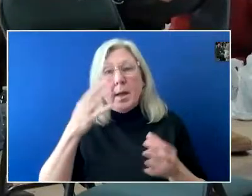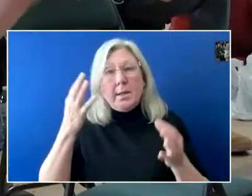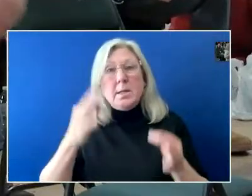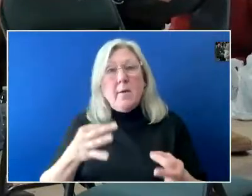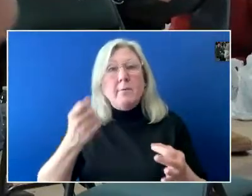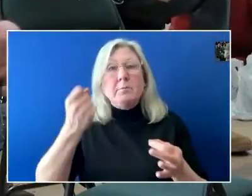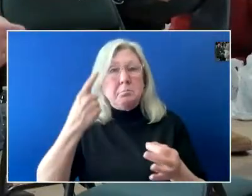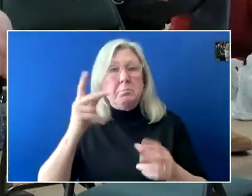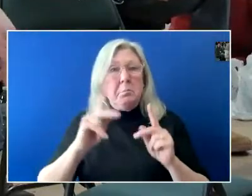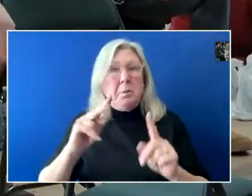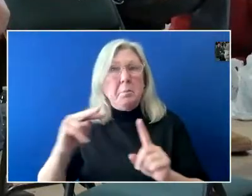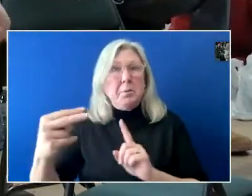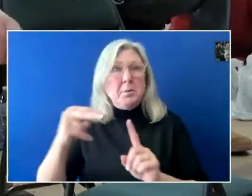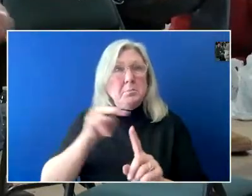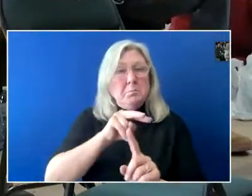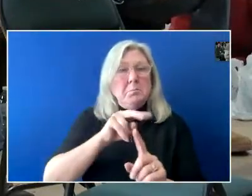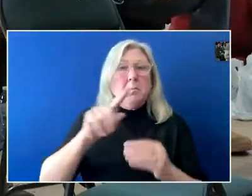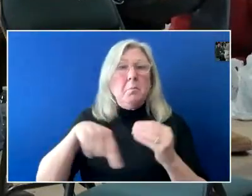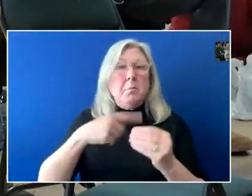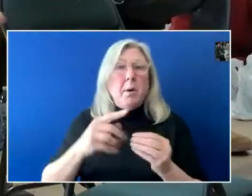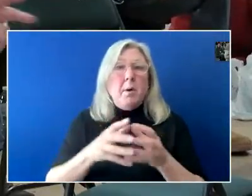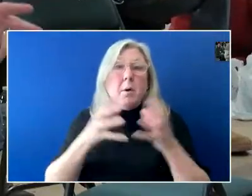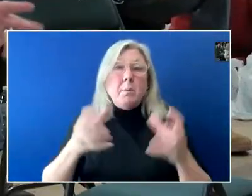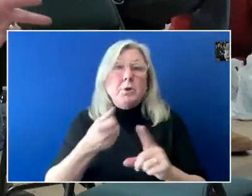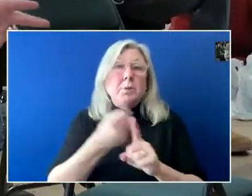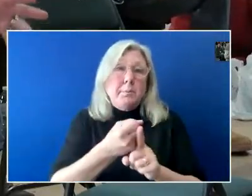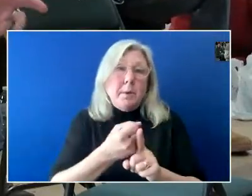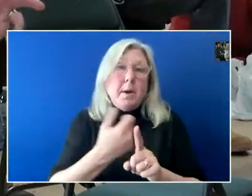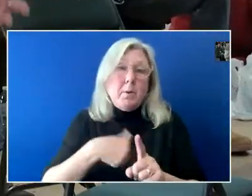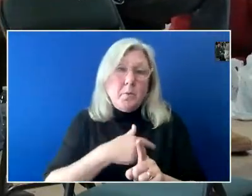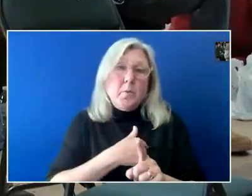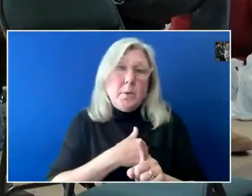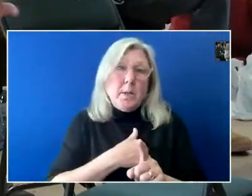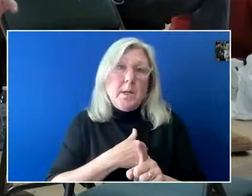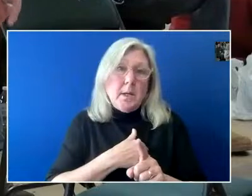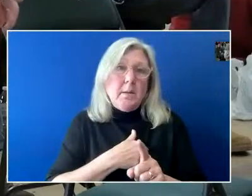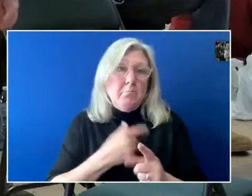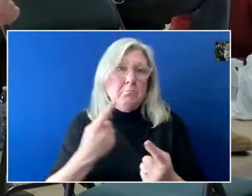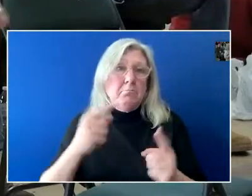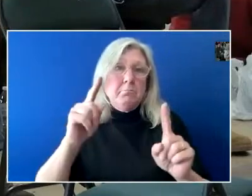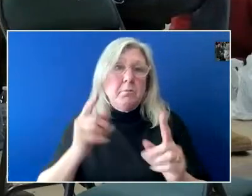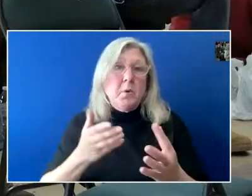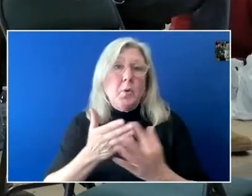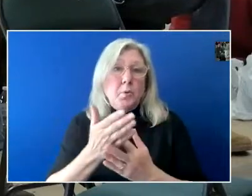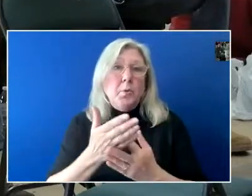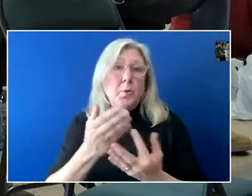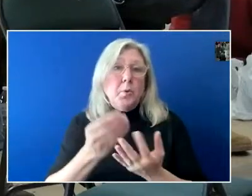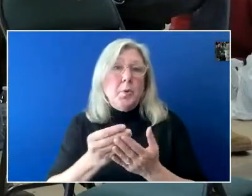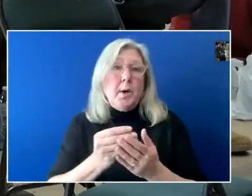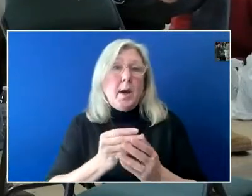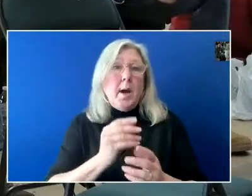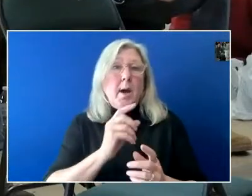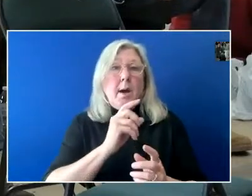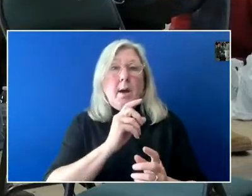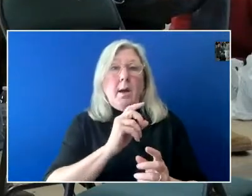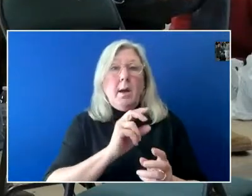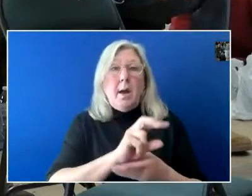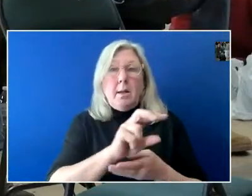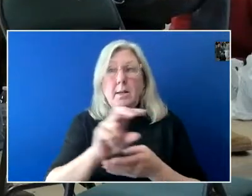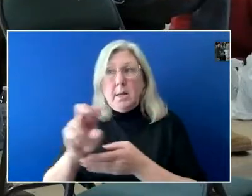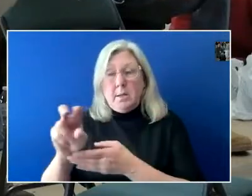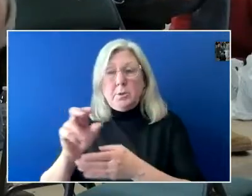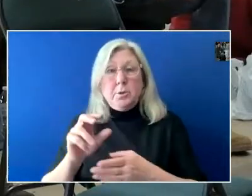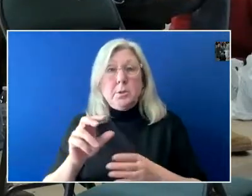about the amount of impact we can make through this um these allocations I do want to mention something that I